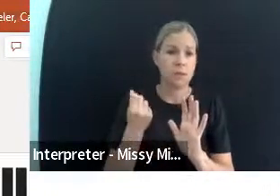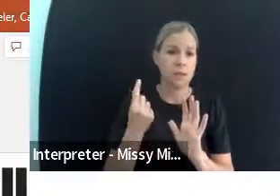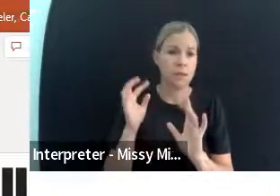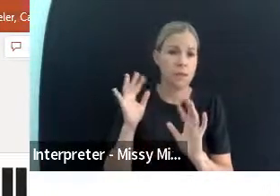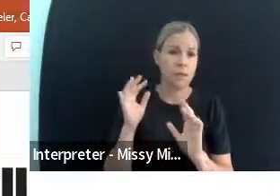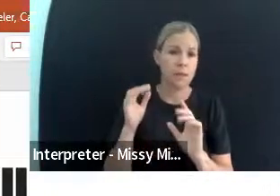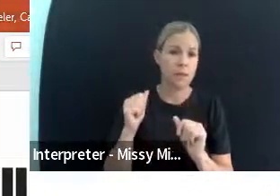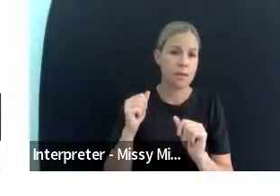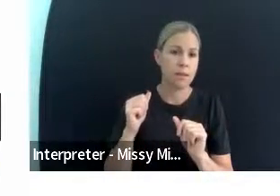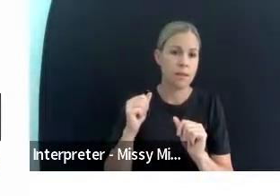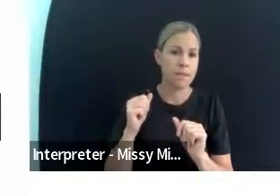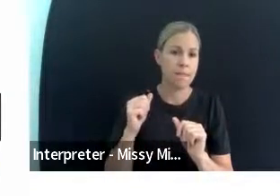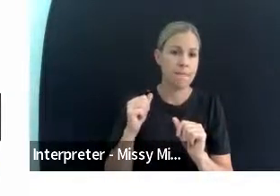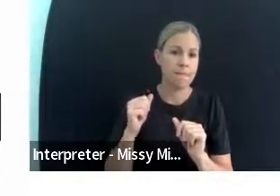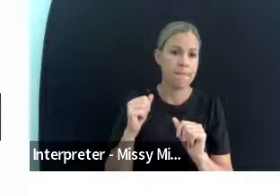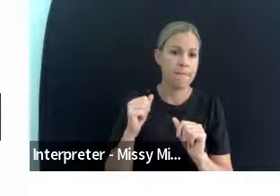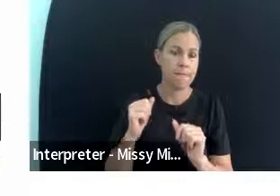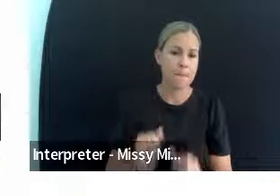or job seekers need